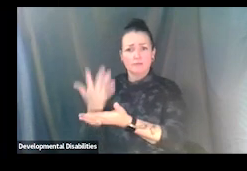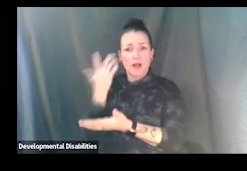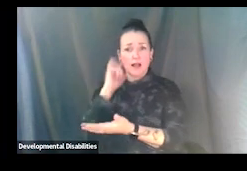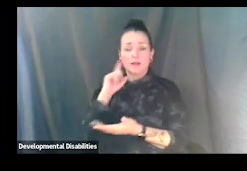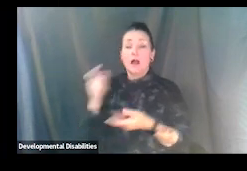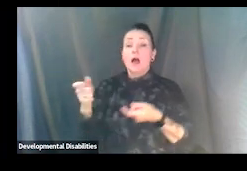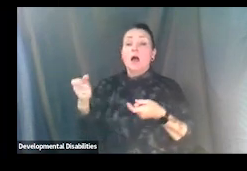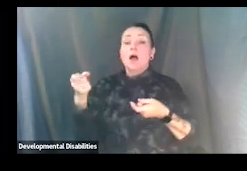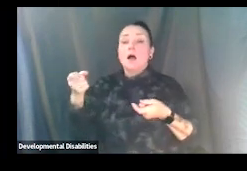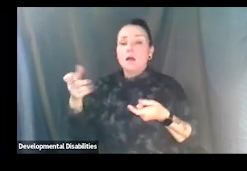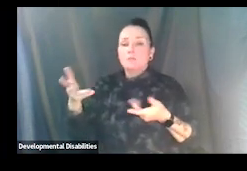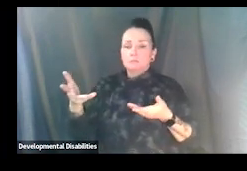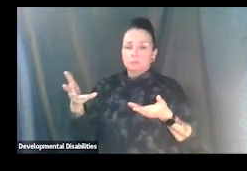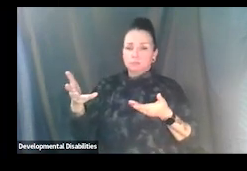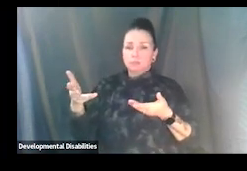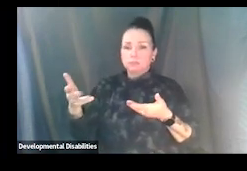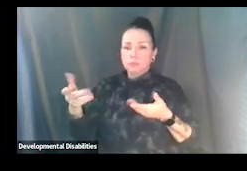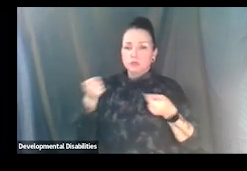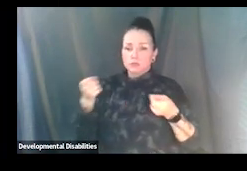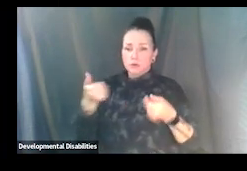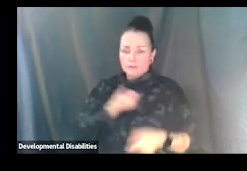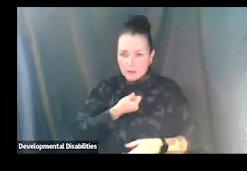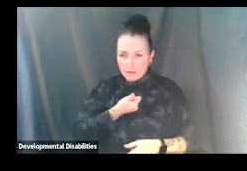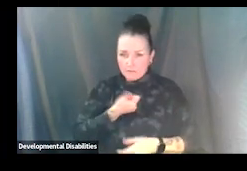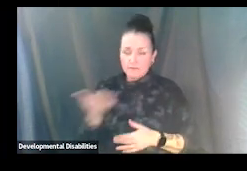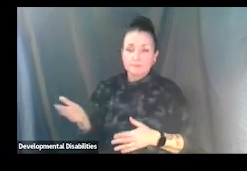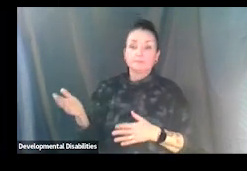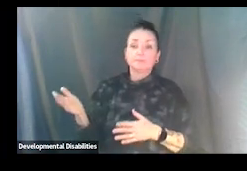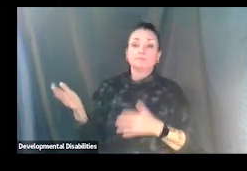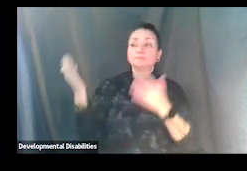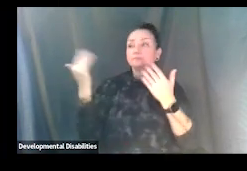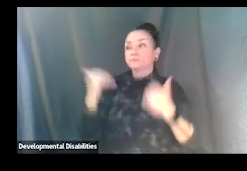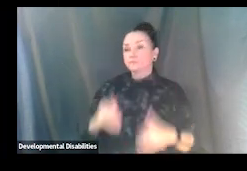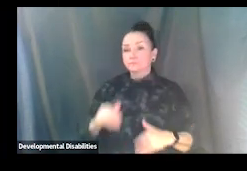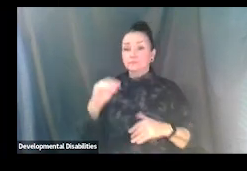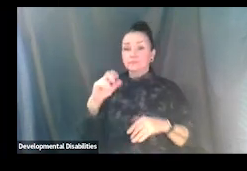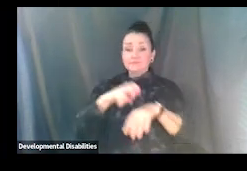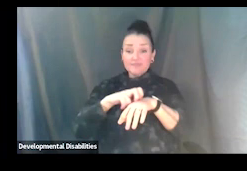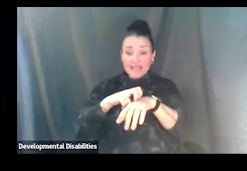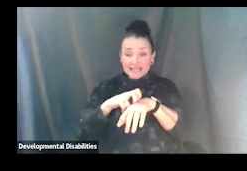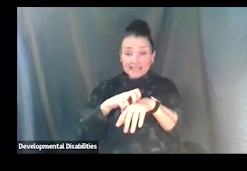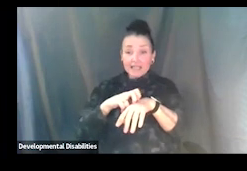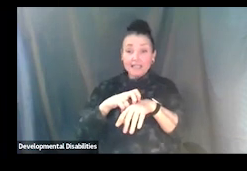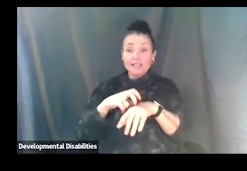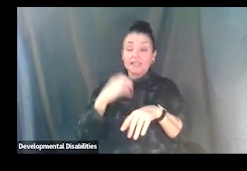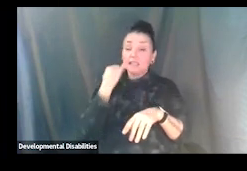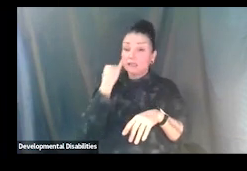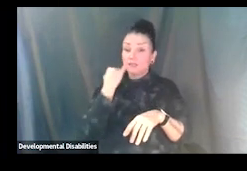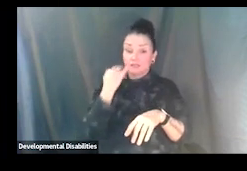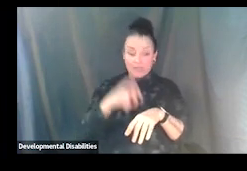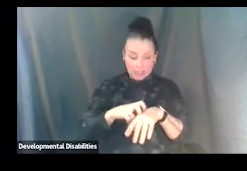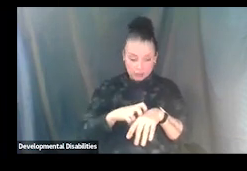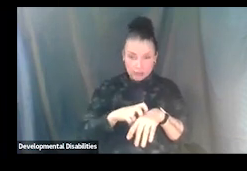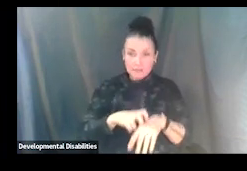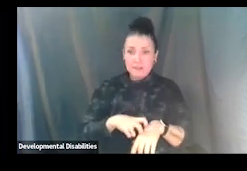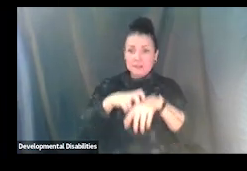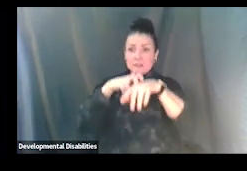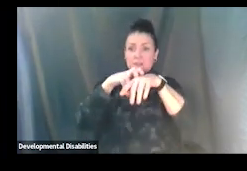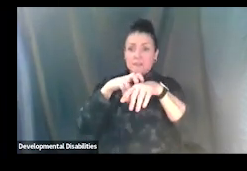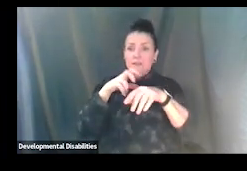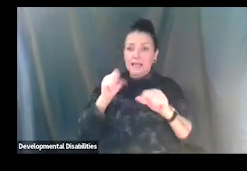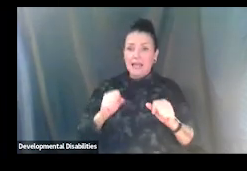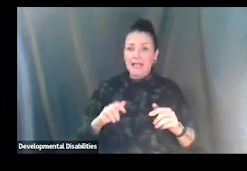is part of their sort of fight or flight response, then the SSRIs can be helpful.